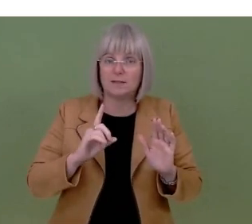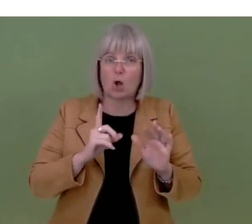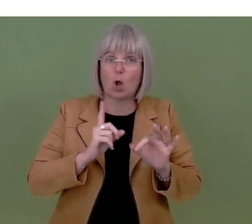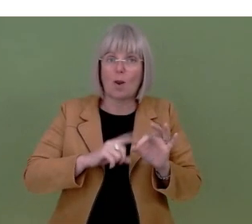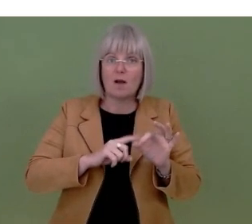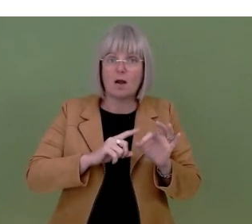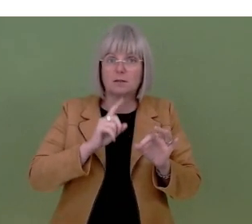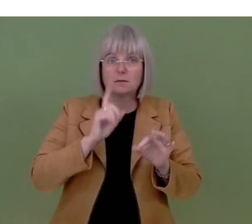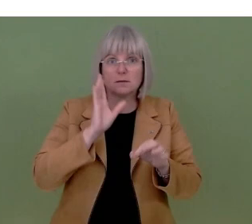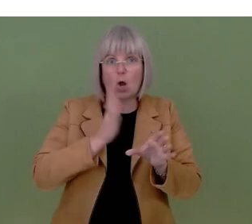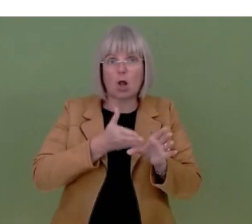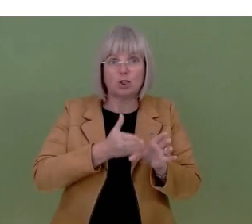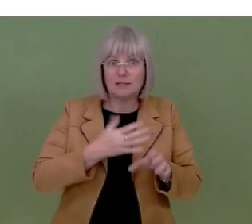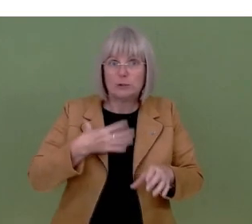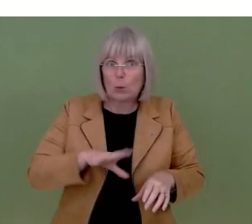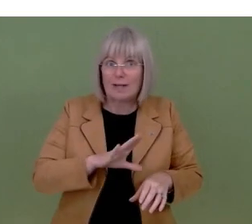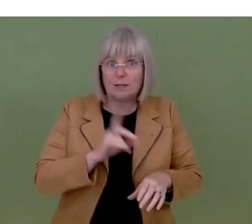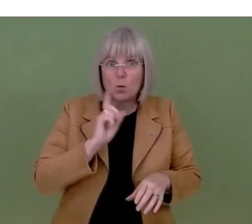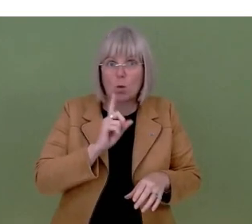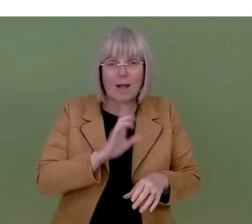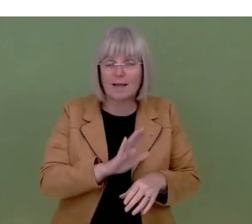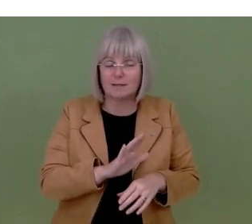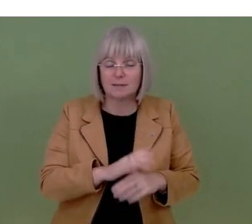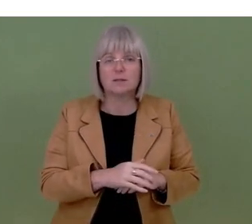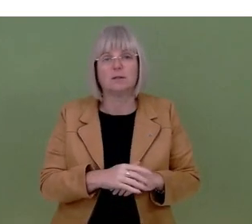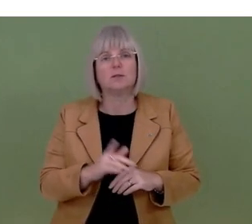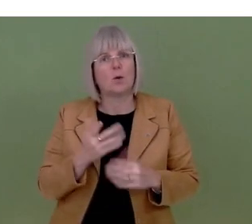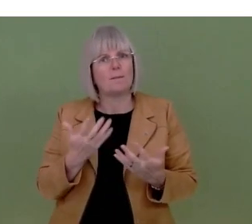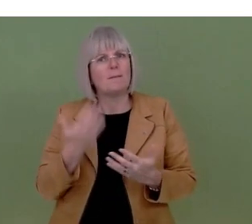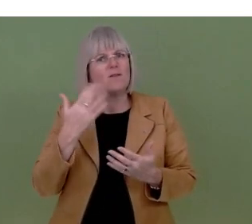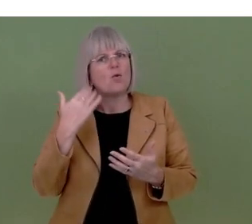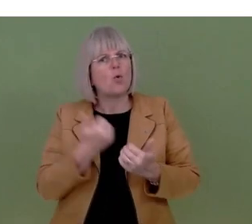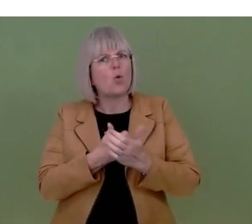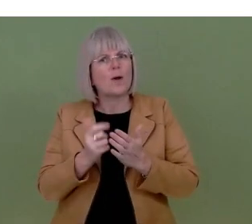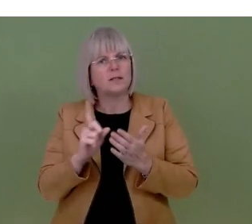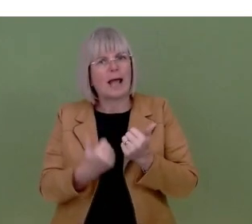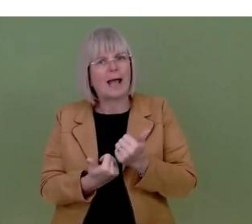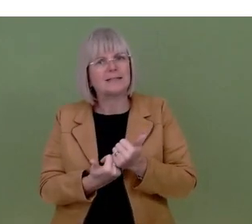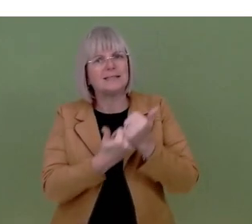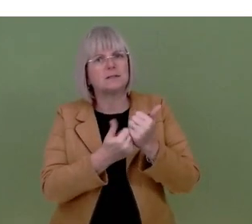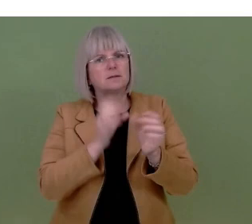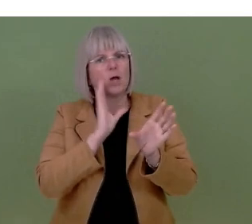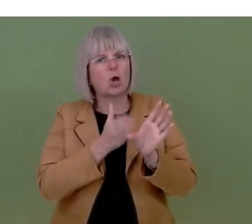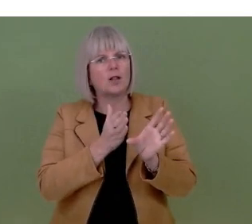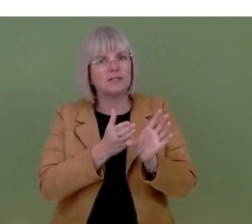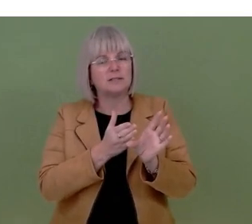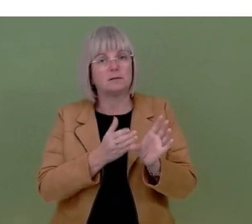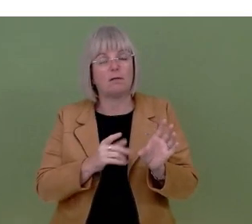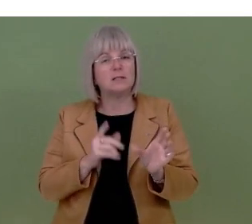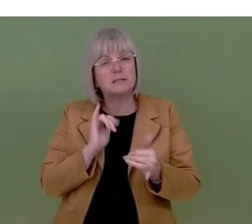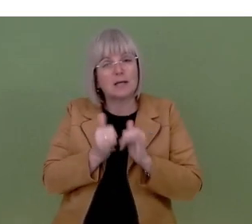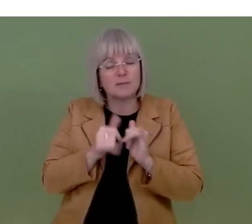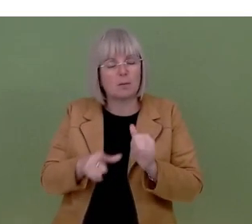had before now, it's potentially assistant psychologists. And that role sometimes is a great role. Sometimes